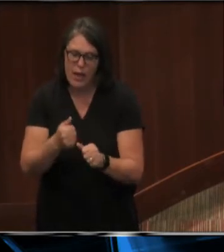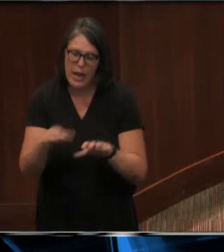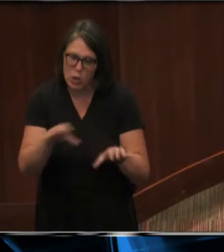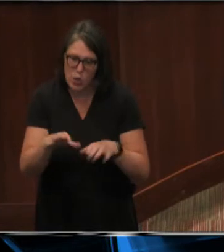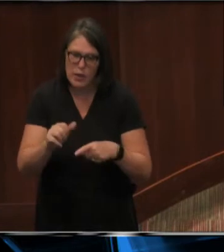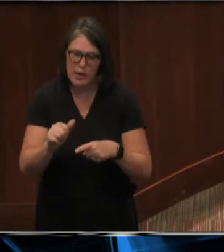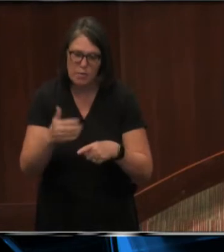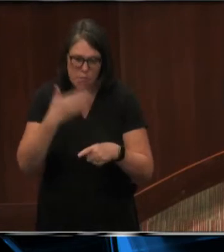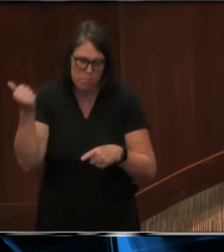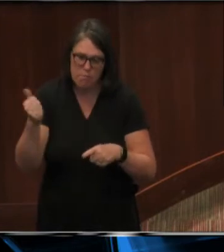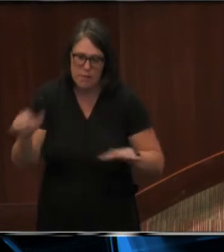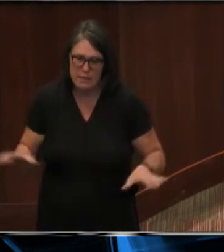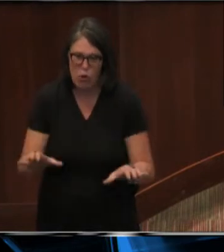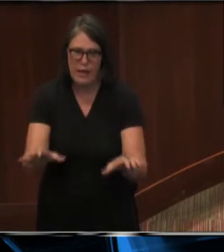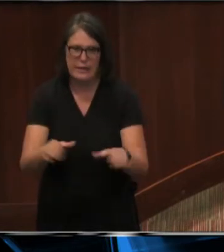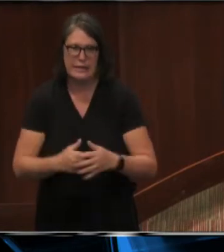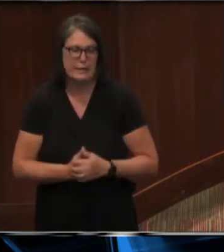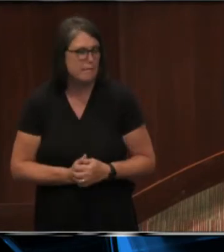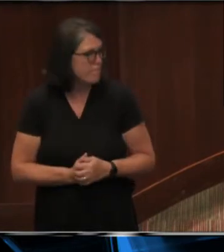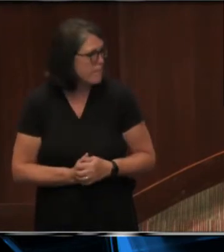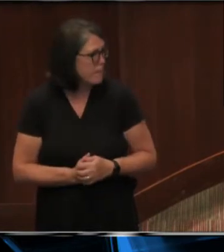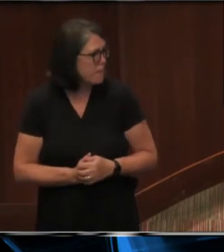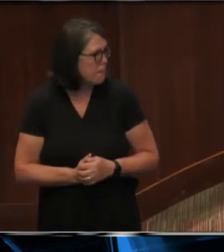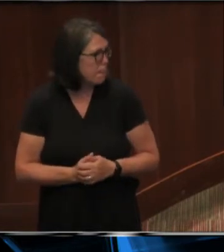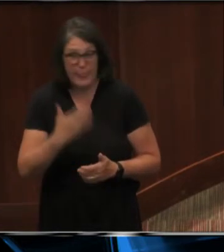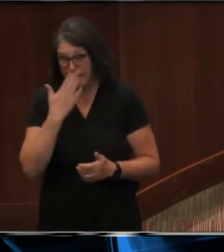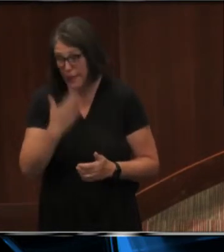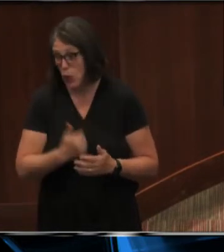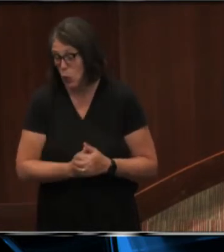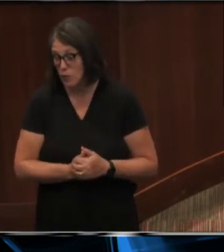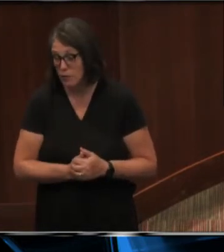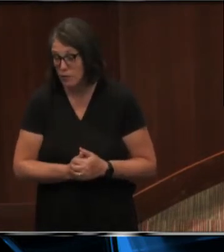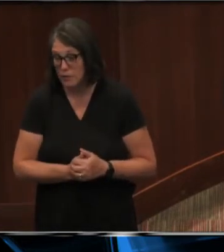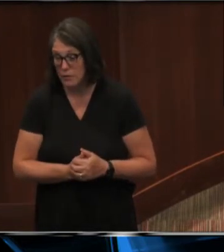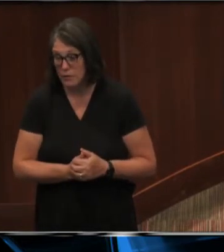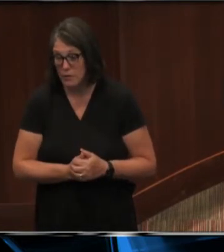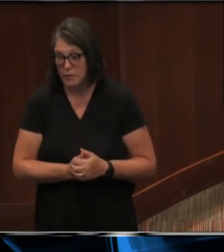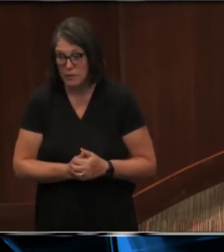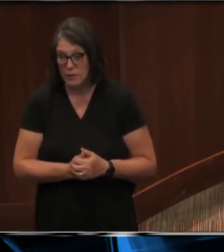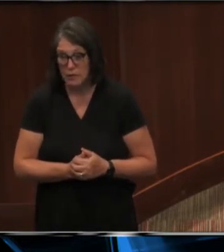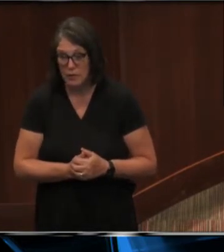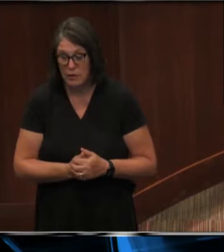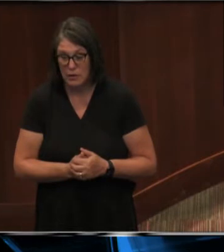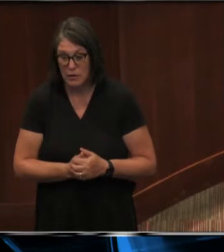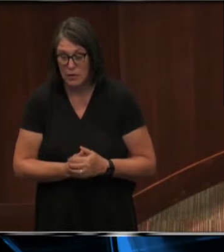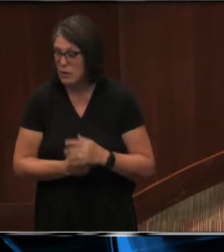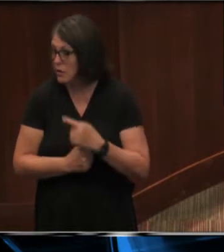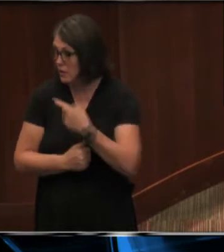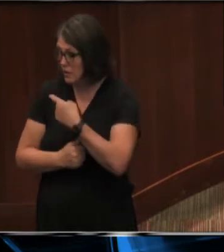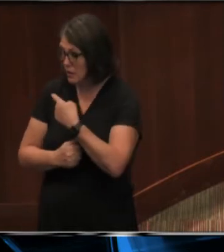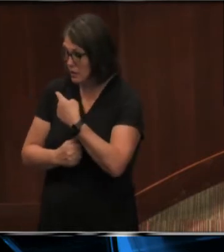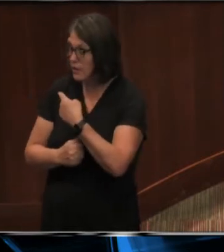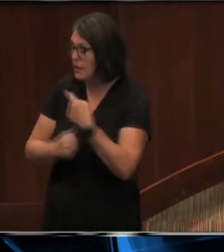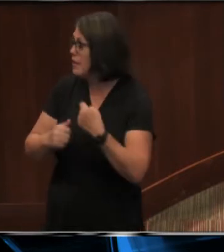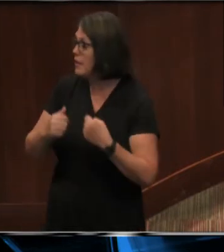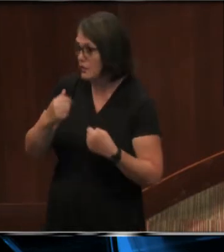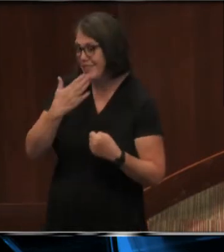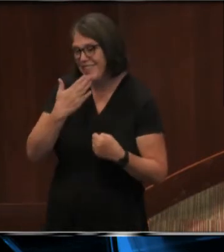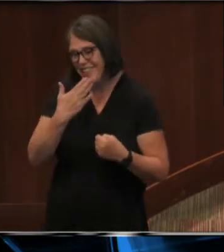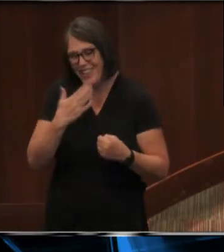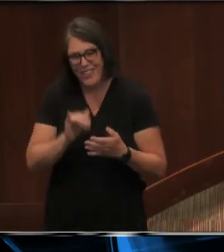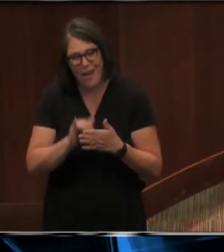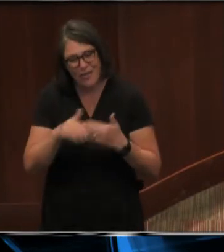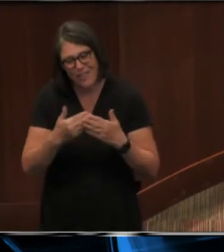and precautions. Thank you. Yeah. Yes, Kari. Thank you, Dr. Johnson. That was all